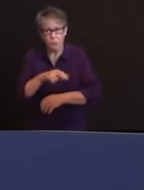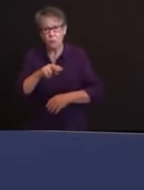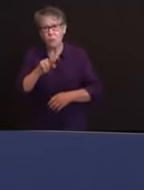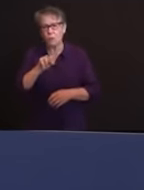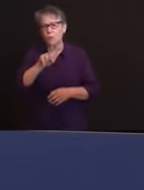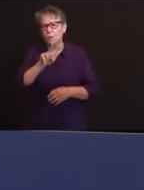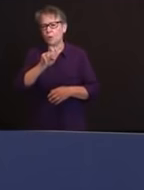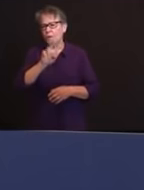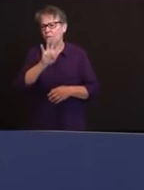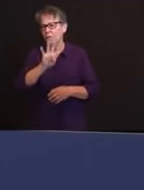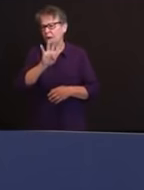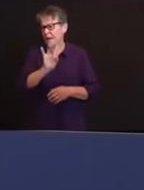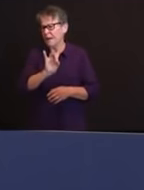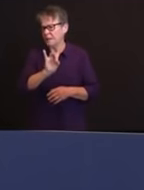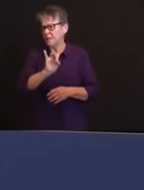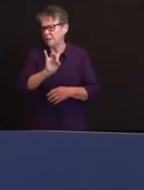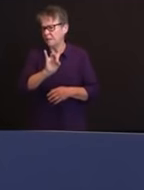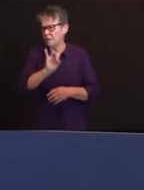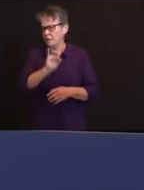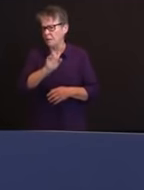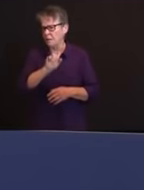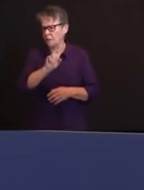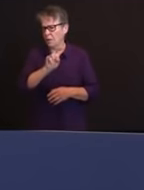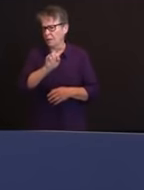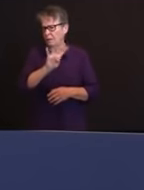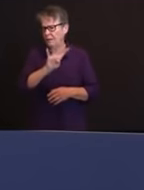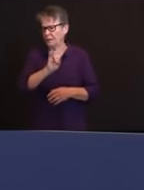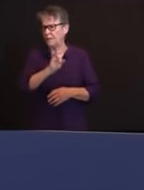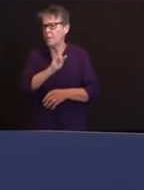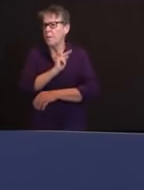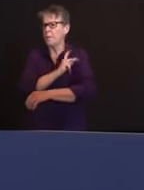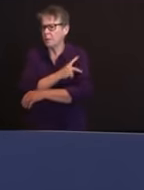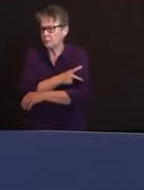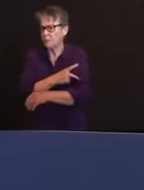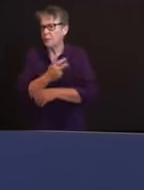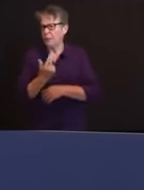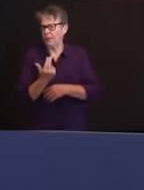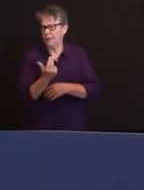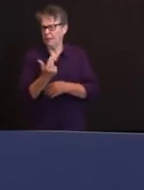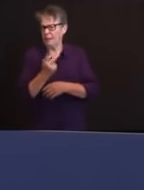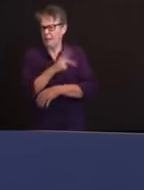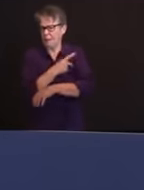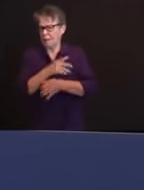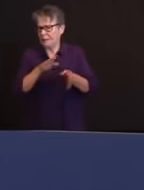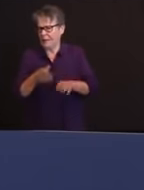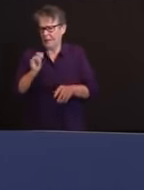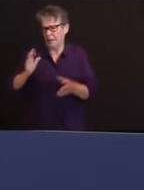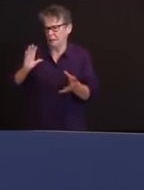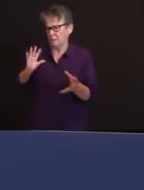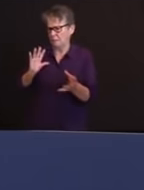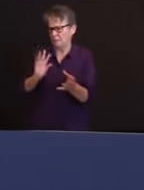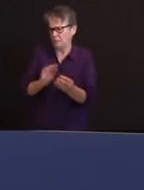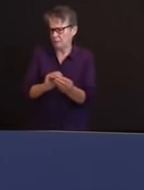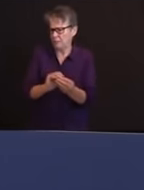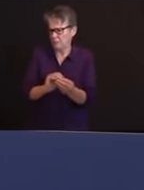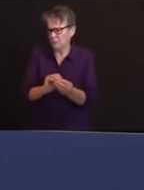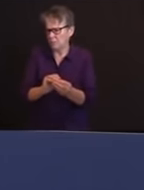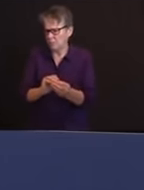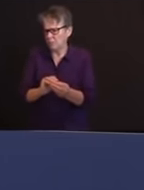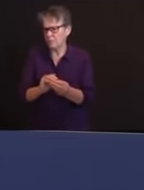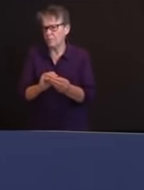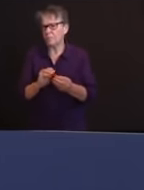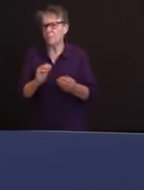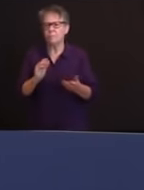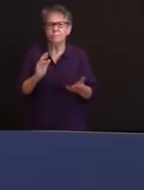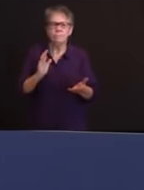247 cases among patients and 13 patient deaths. The New Jersey Daily Report on Positivity as